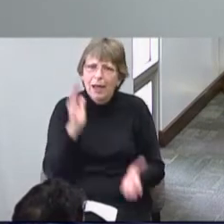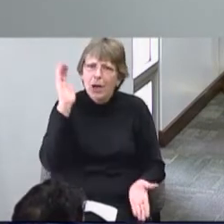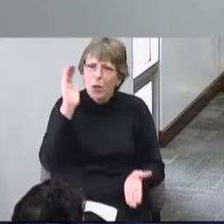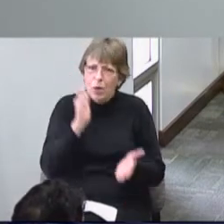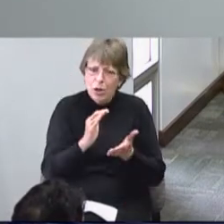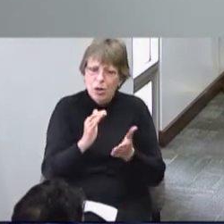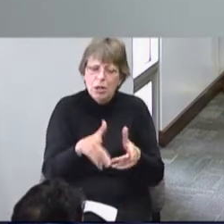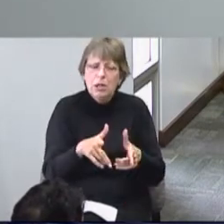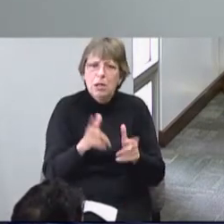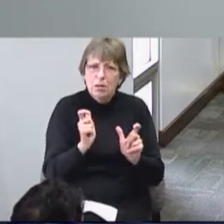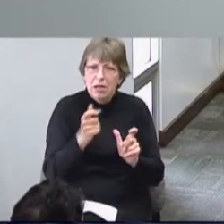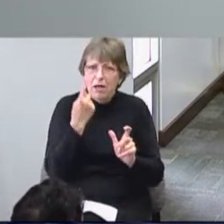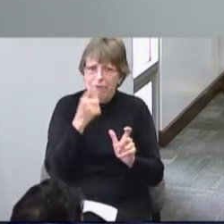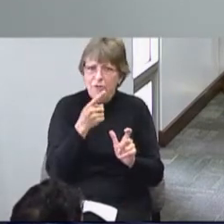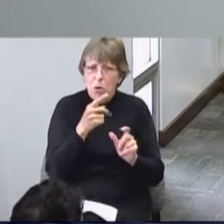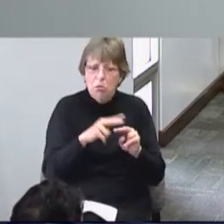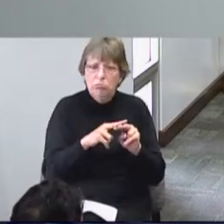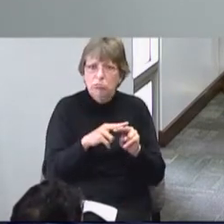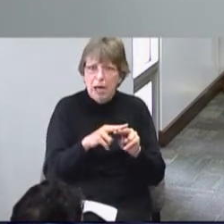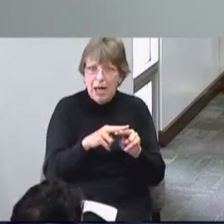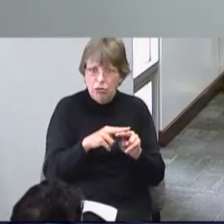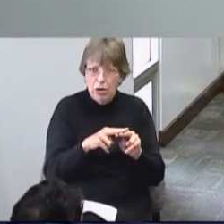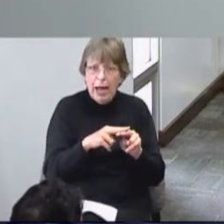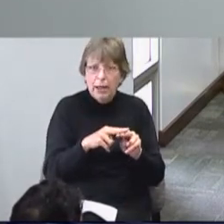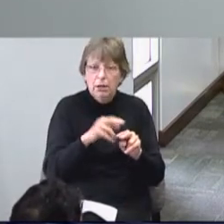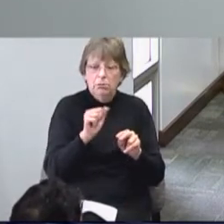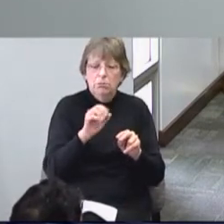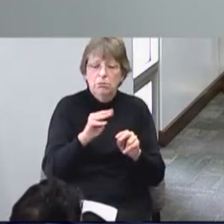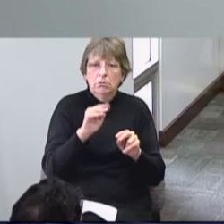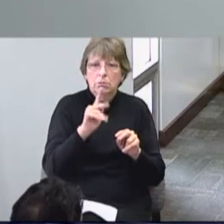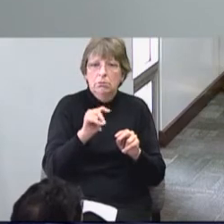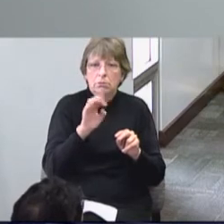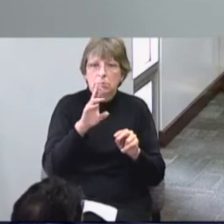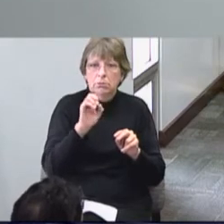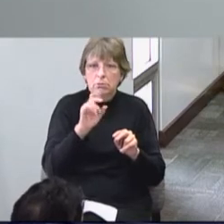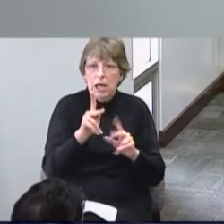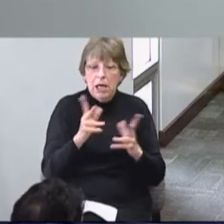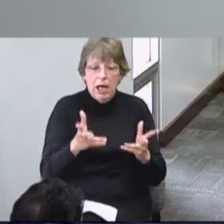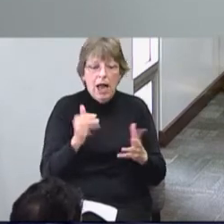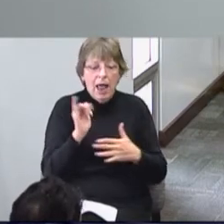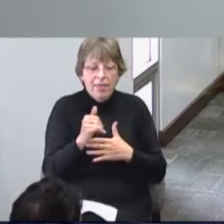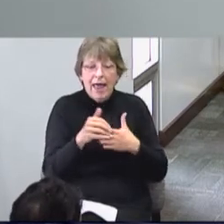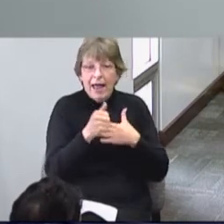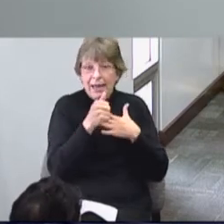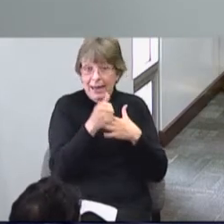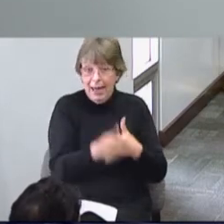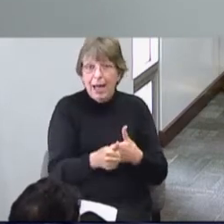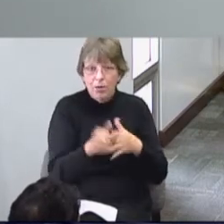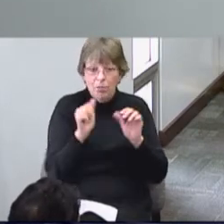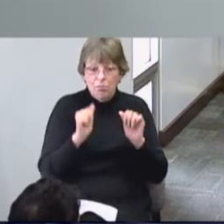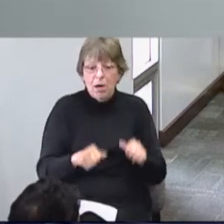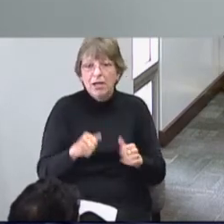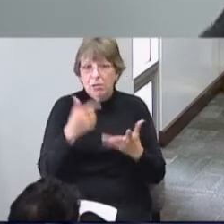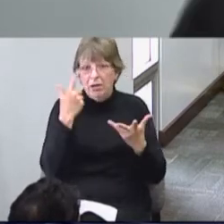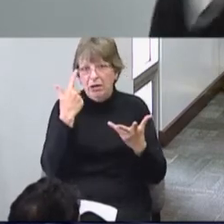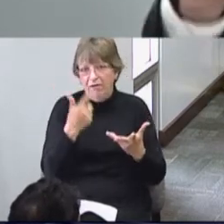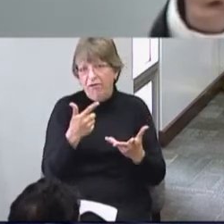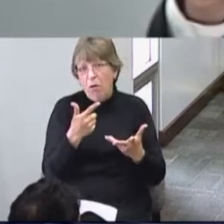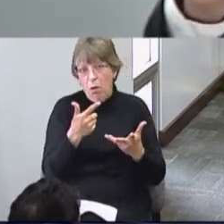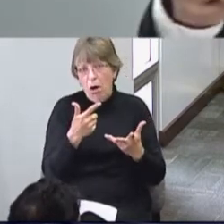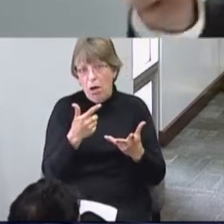for Amtrak. And this all led to the potential for Amtrak to reroute and use